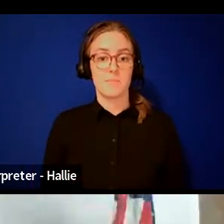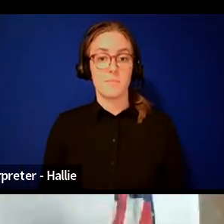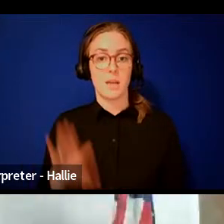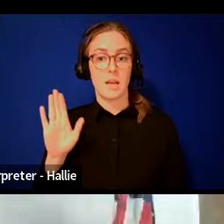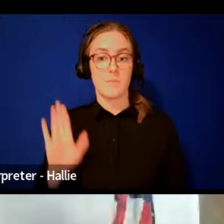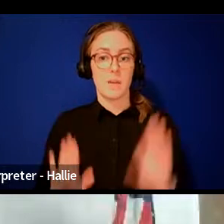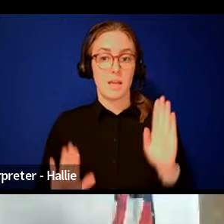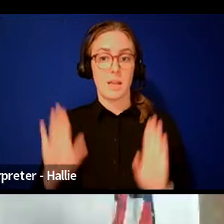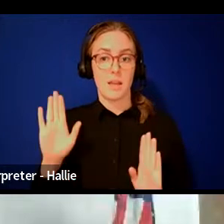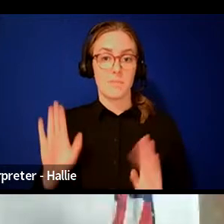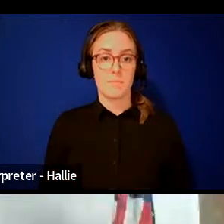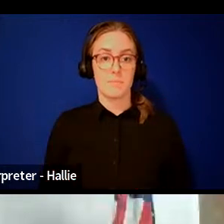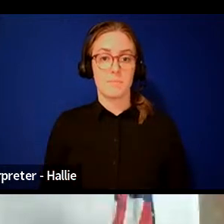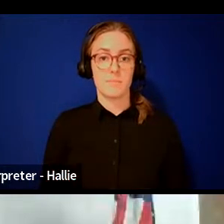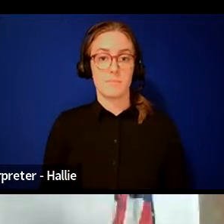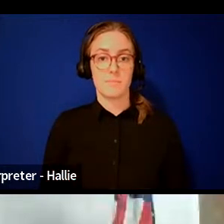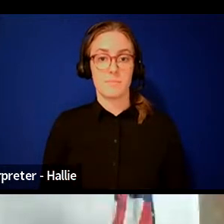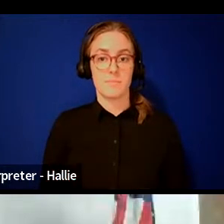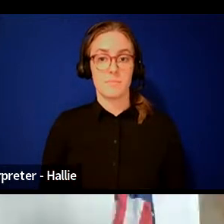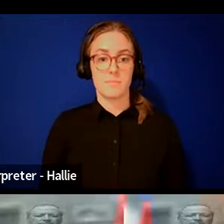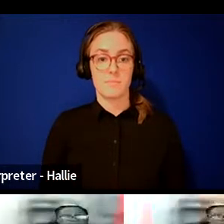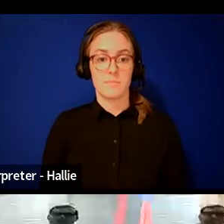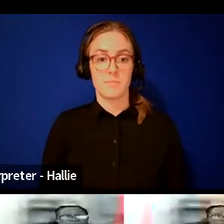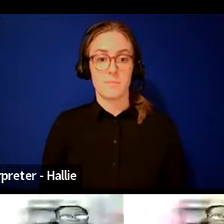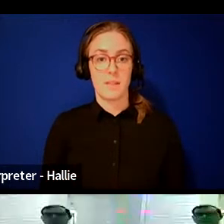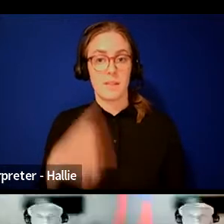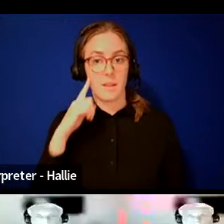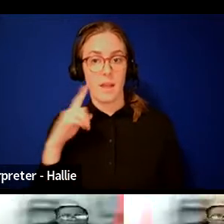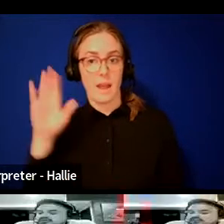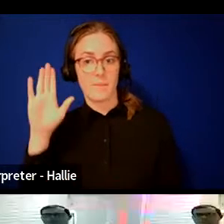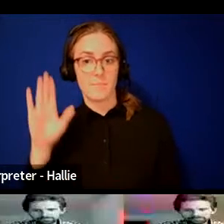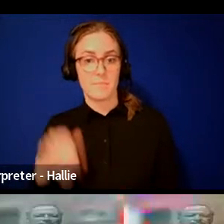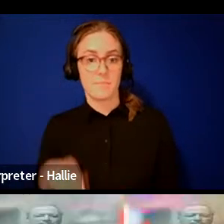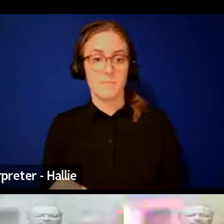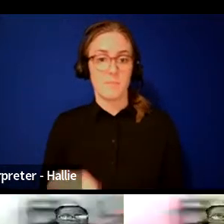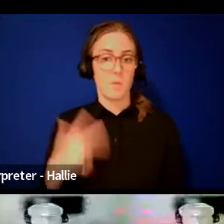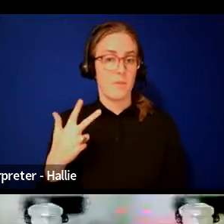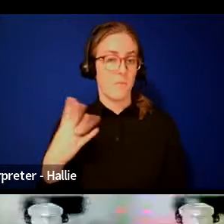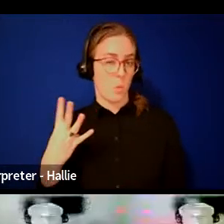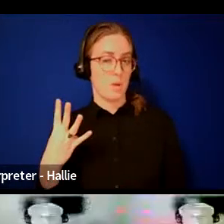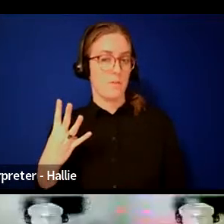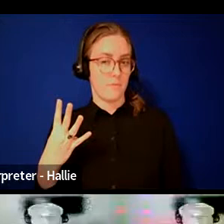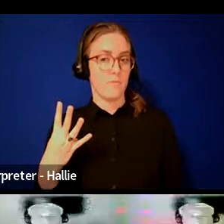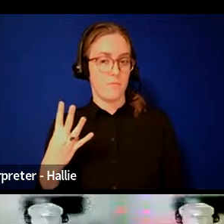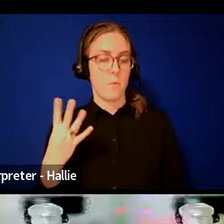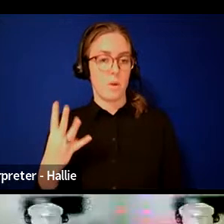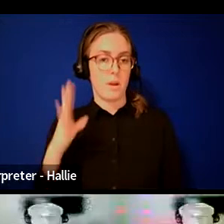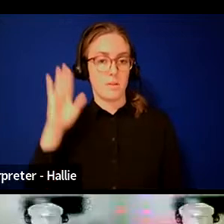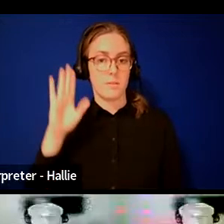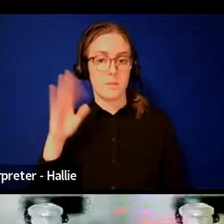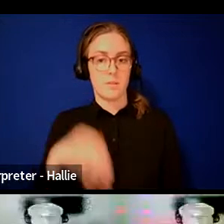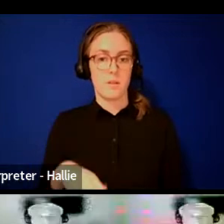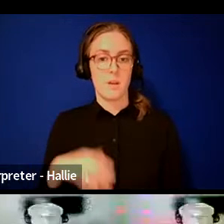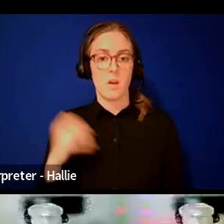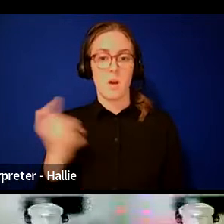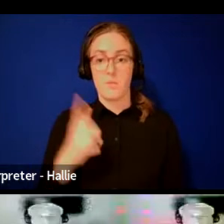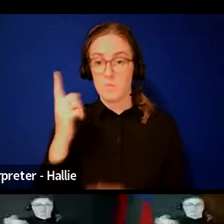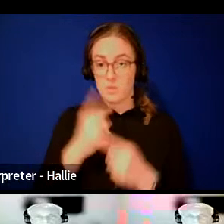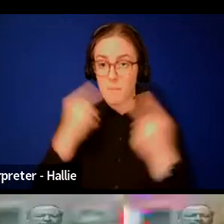Aye. Aye. I think I heard 3. Aye. 4 ayes. All those opposed?